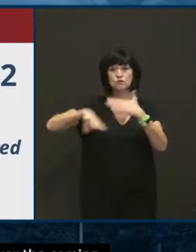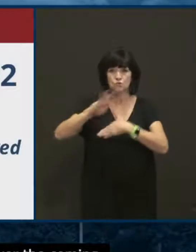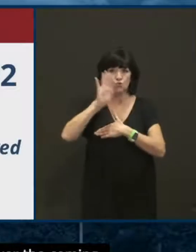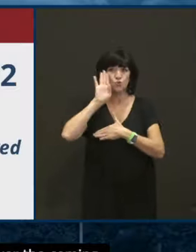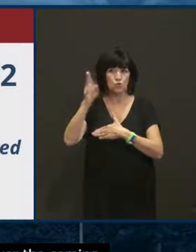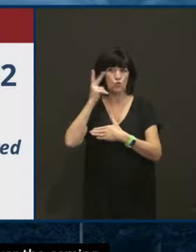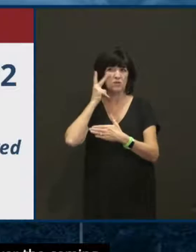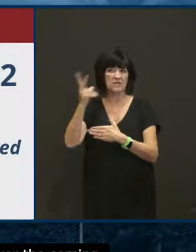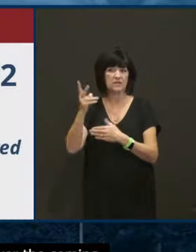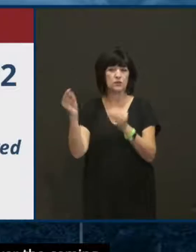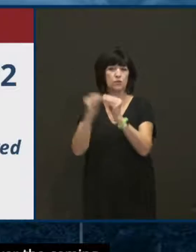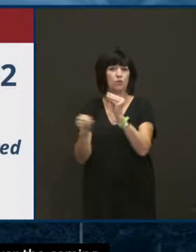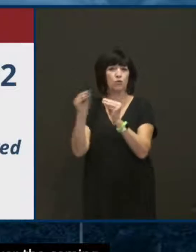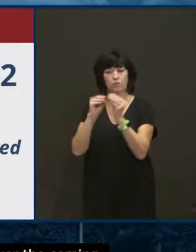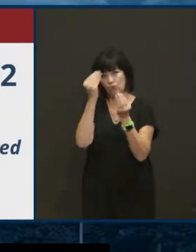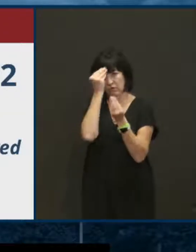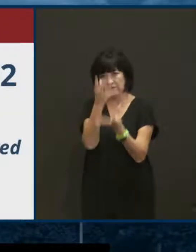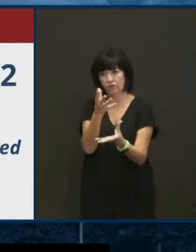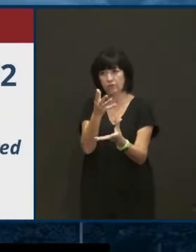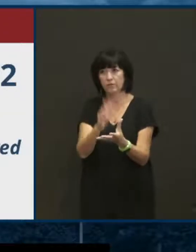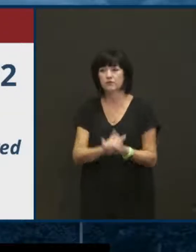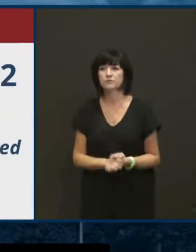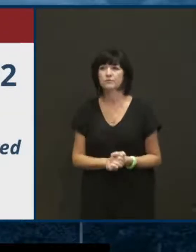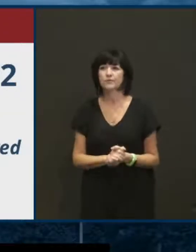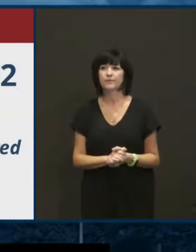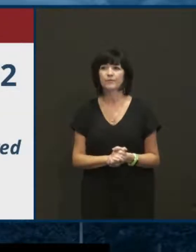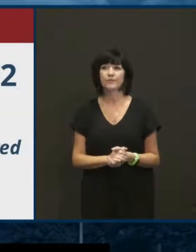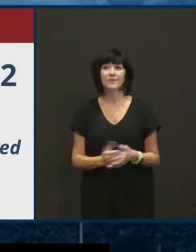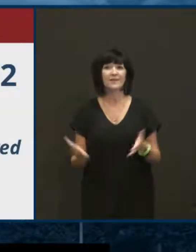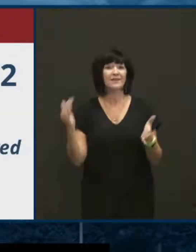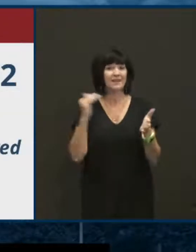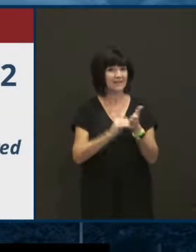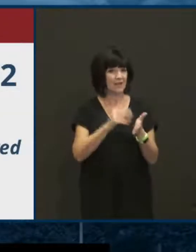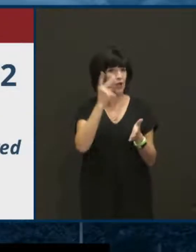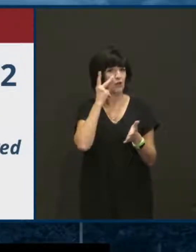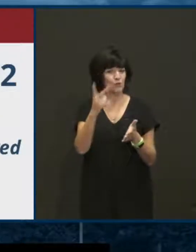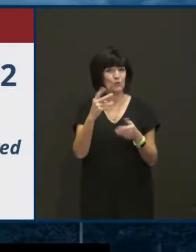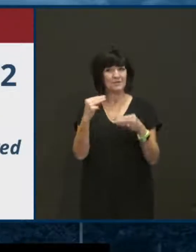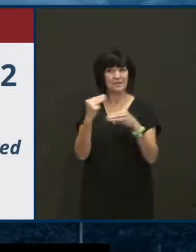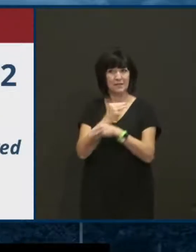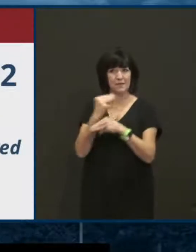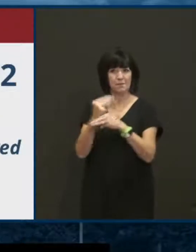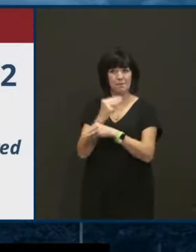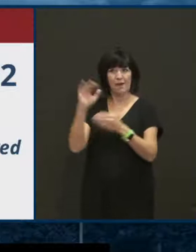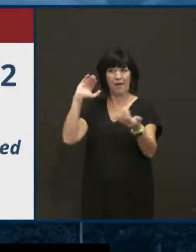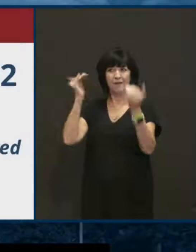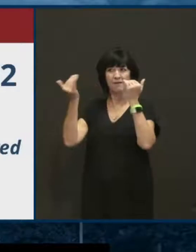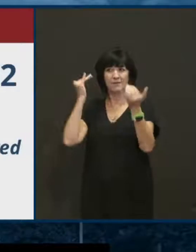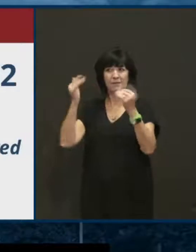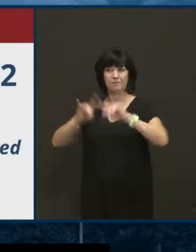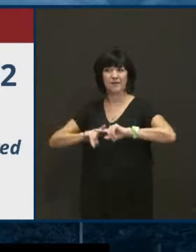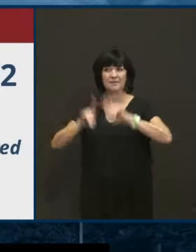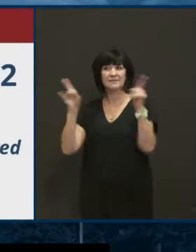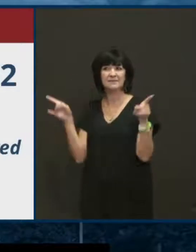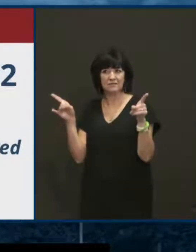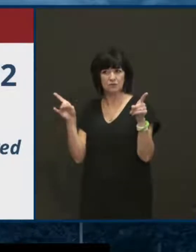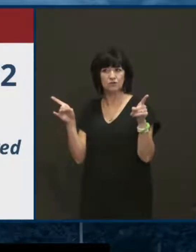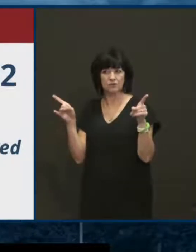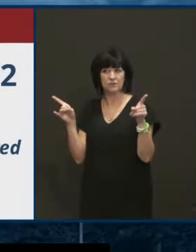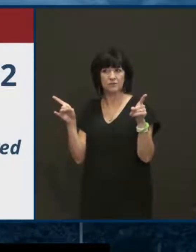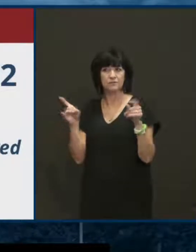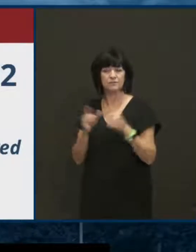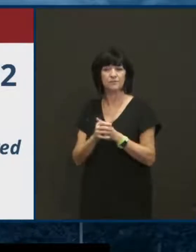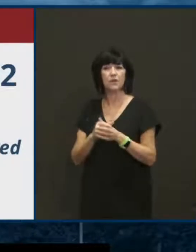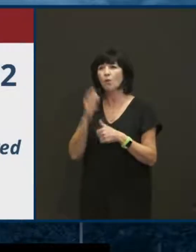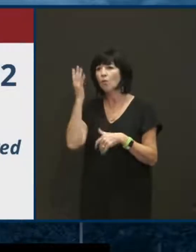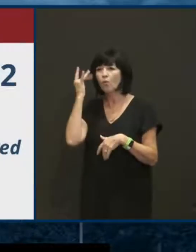And again, you can see just from a mathematical perspective how they differ and